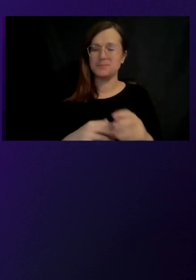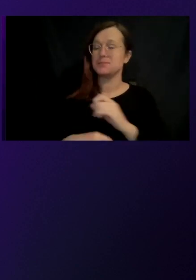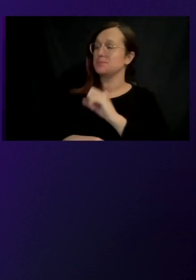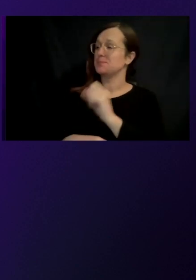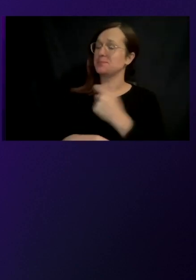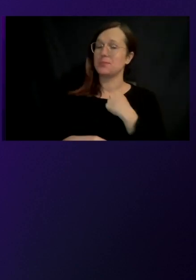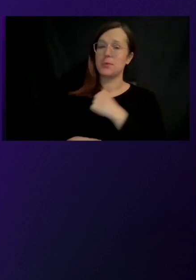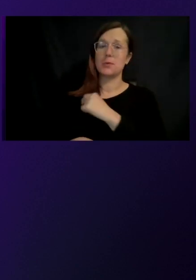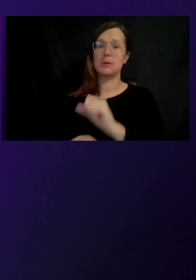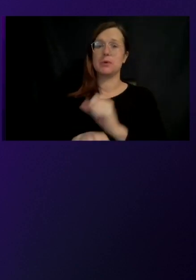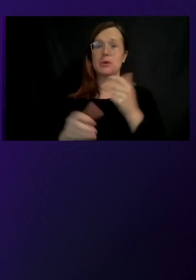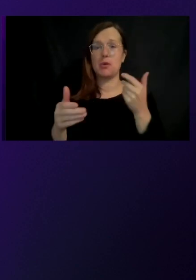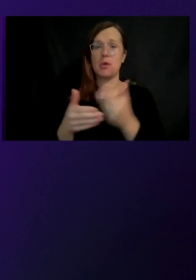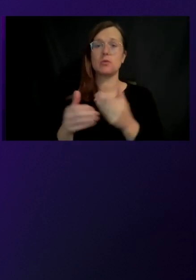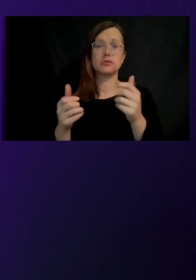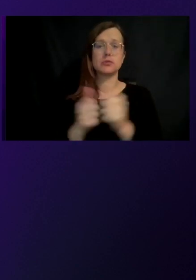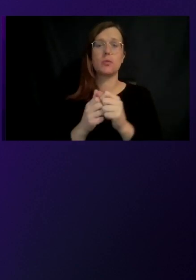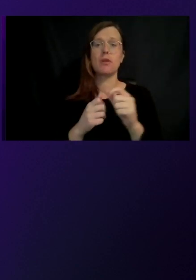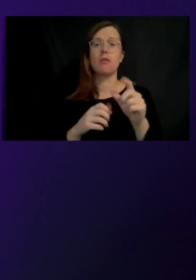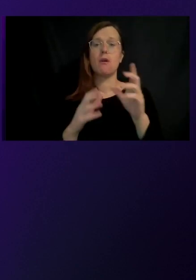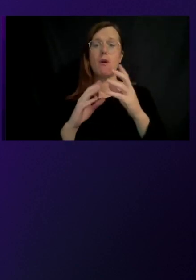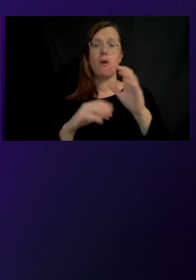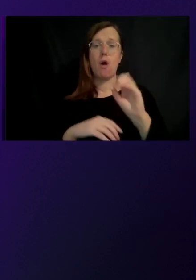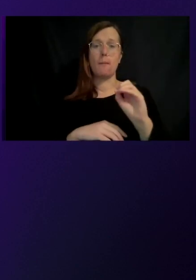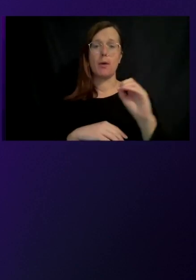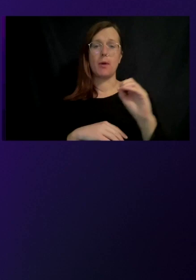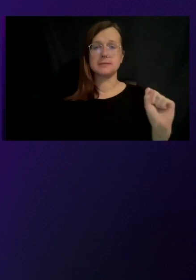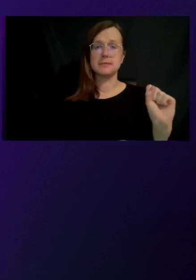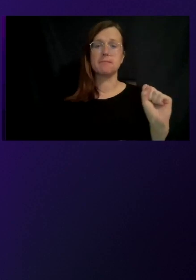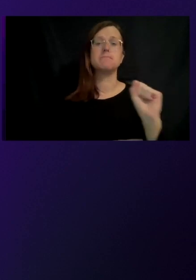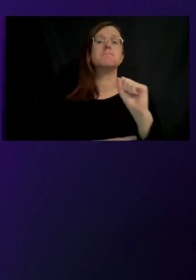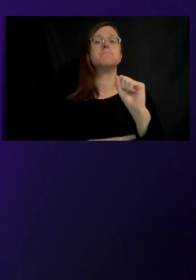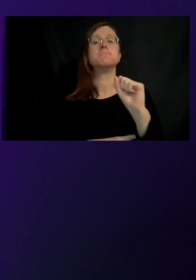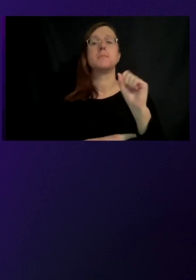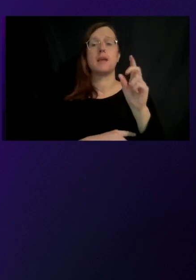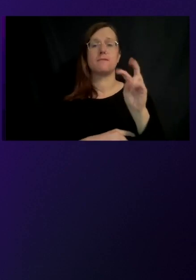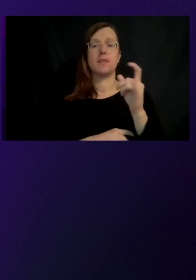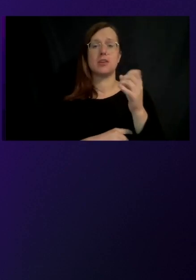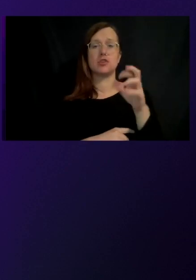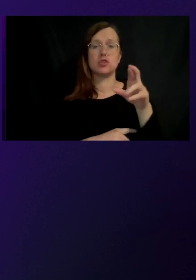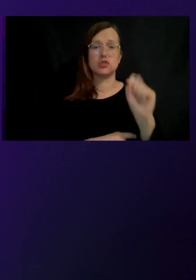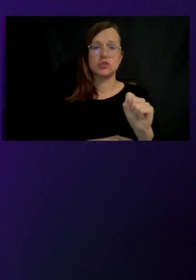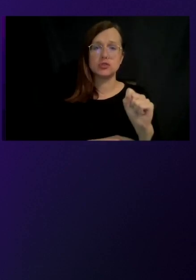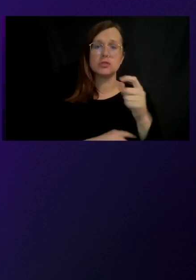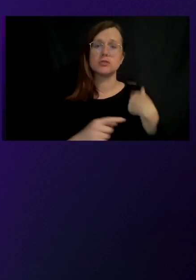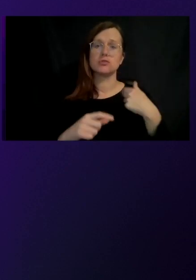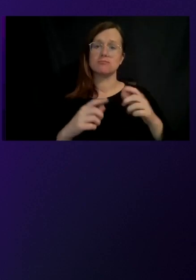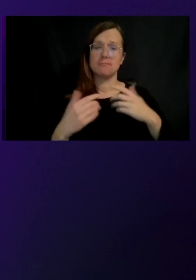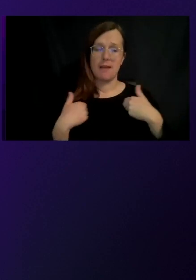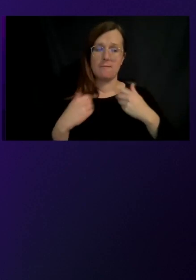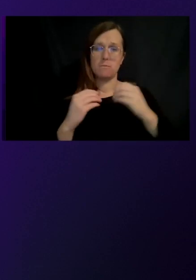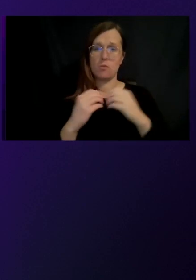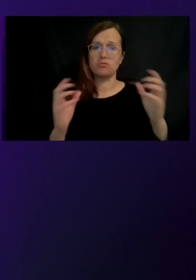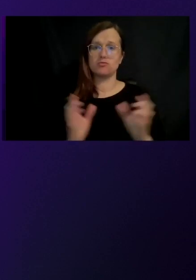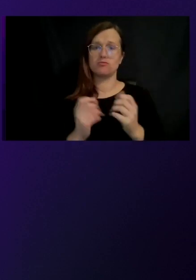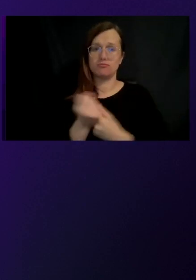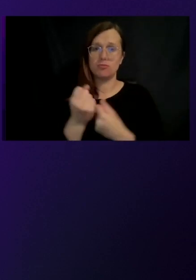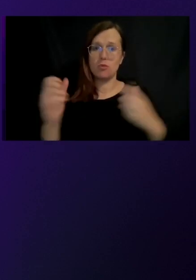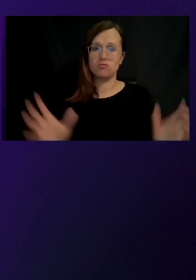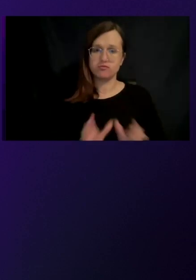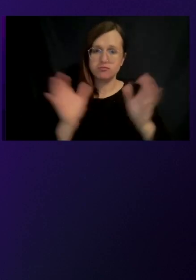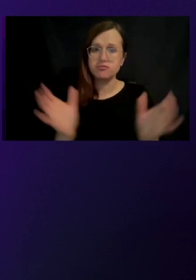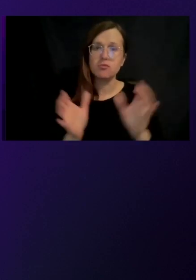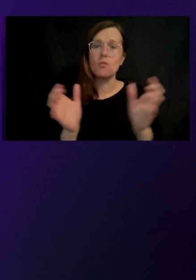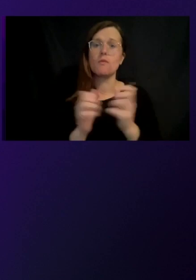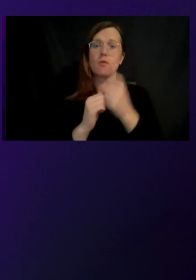with operating systems and independent software vendors, or ISVs, to drive support for the 64-bit ARM architecture.